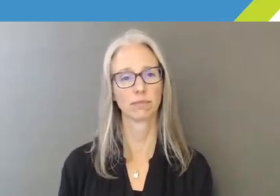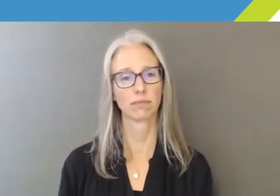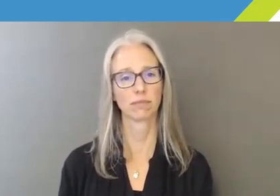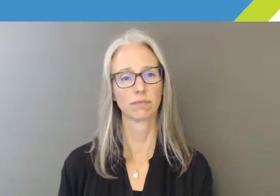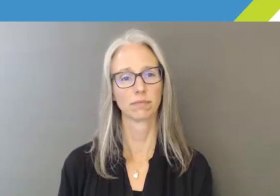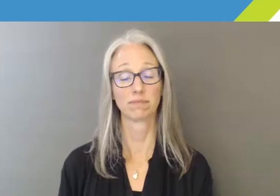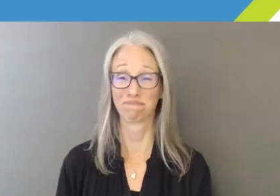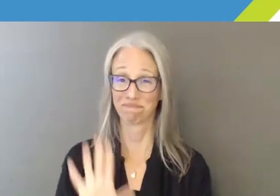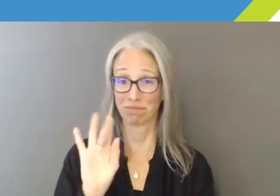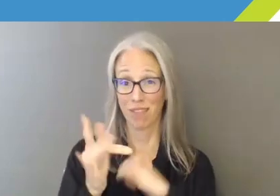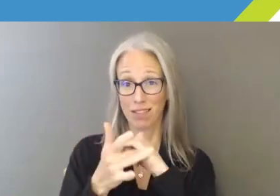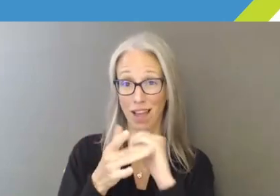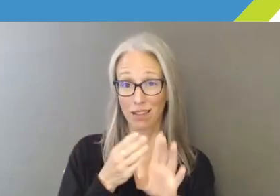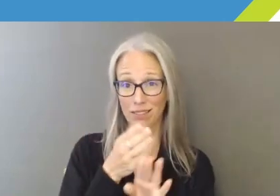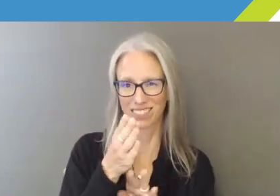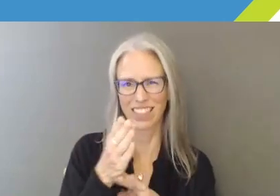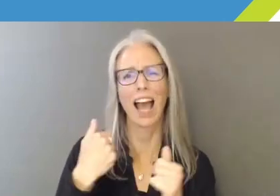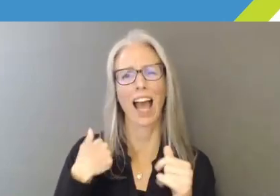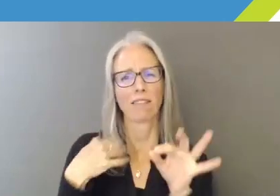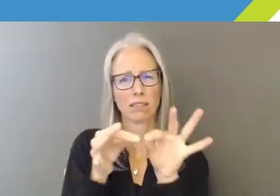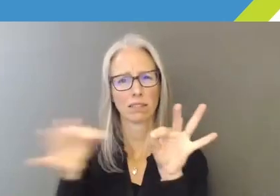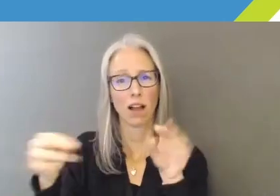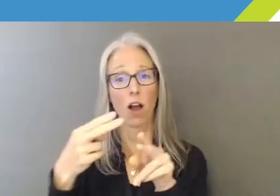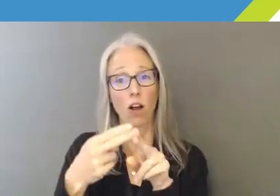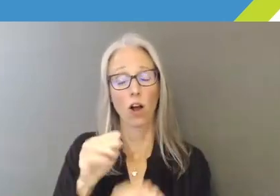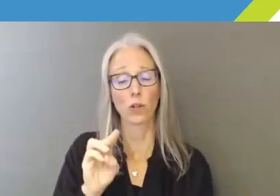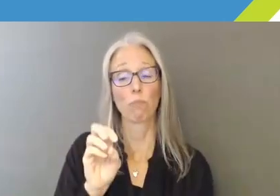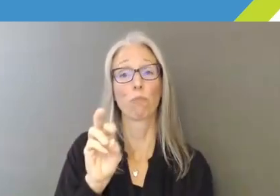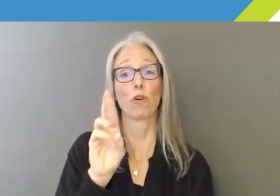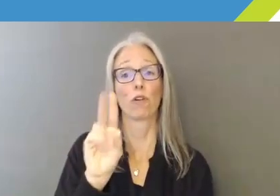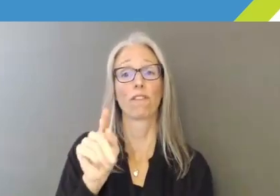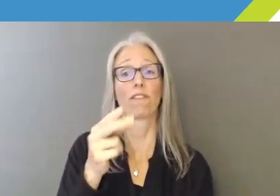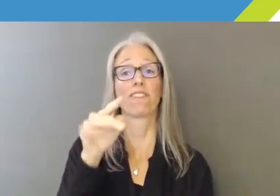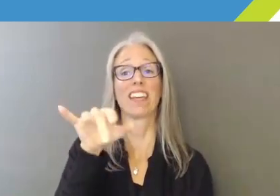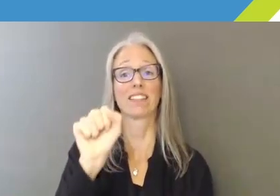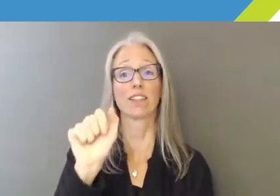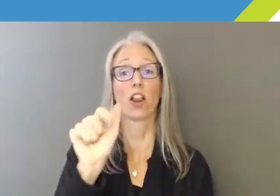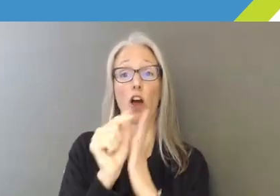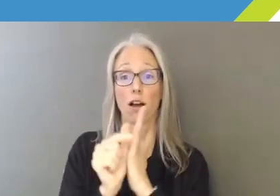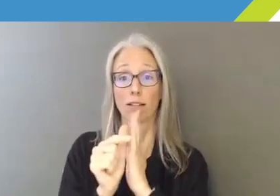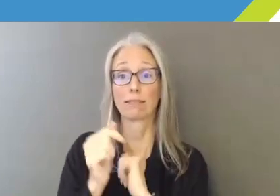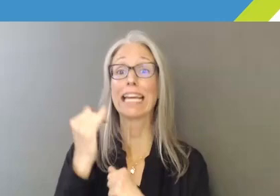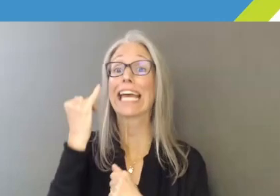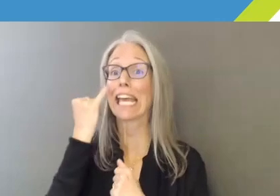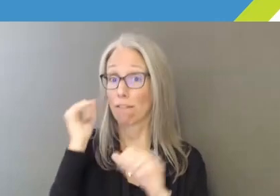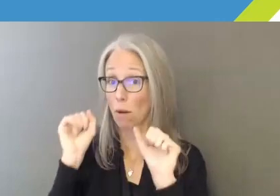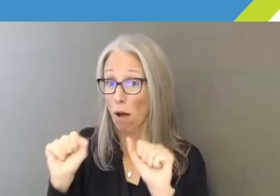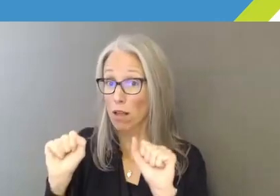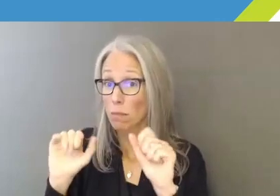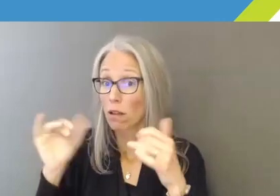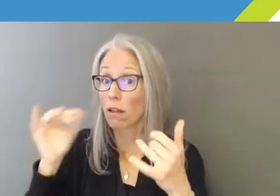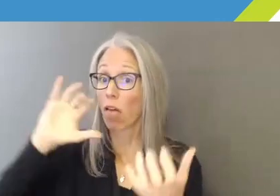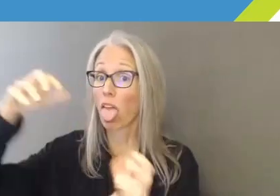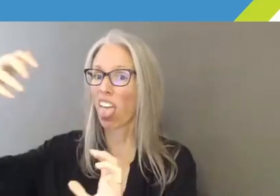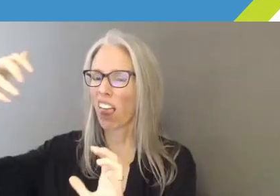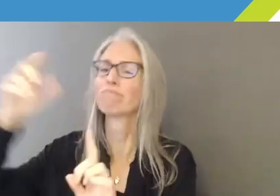We have a saying in the tech world called Murphy's Law, and it's basically what can go wrong will go wrong, which you're experiencing